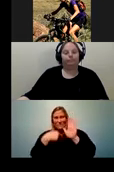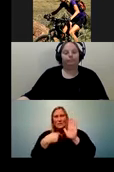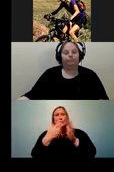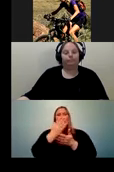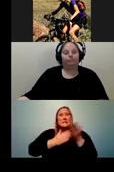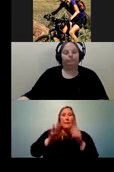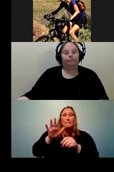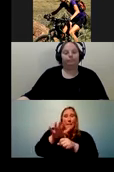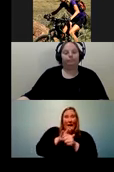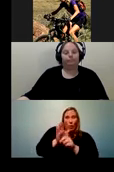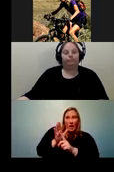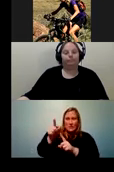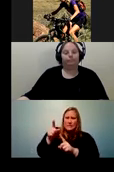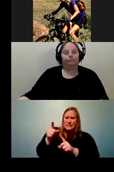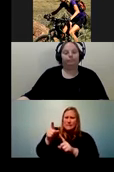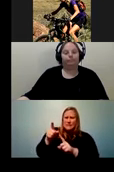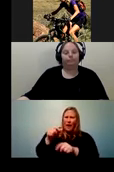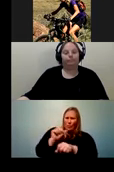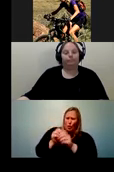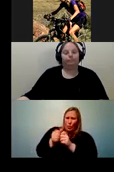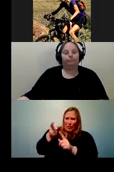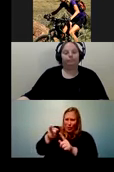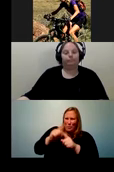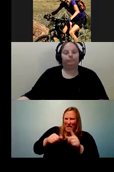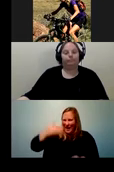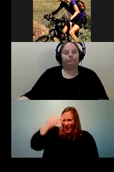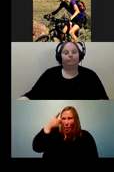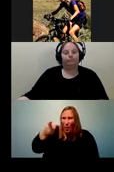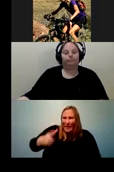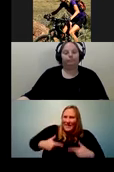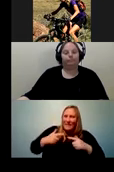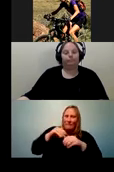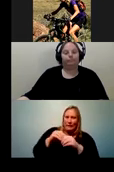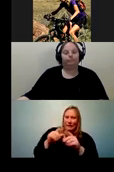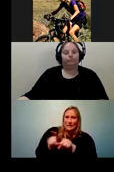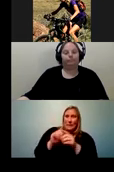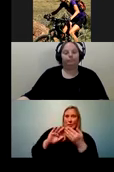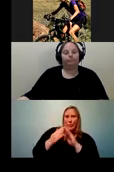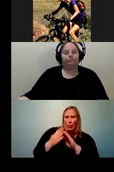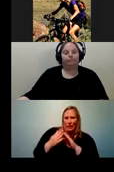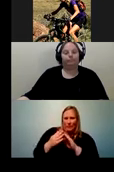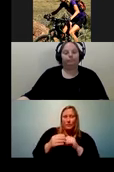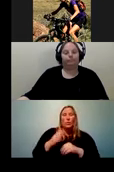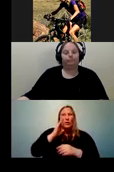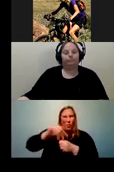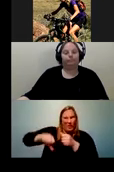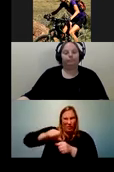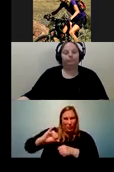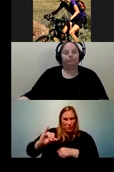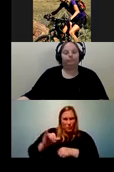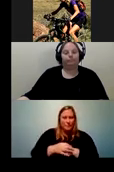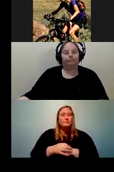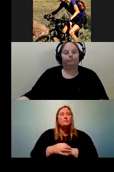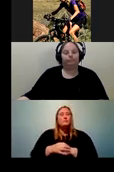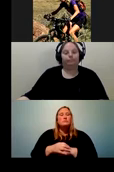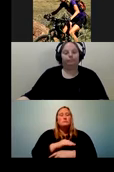with people that you may know. Unexpected, finding yourself in a dual relationship that you hadn't anticipated. Maybe you go